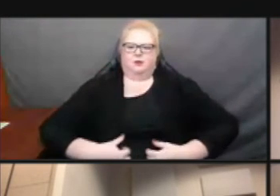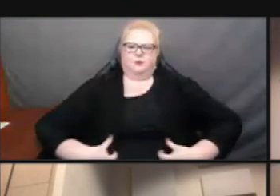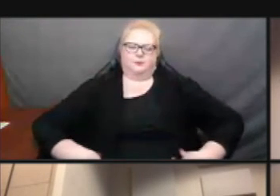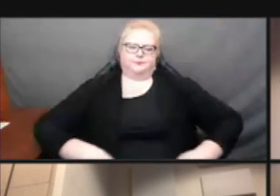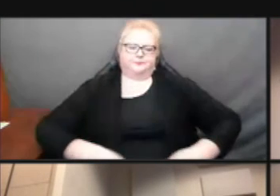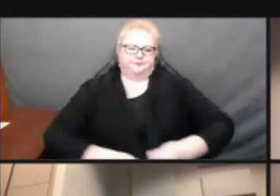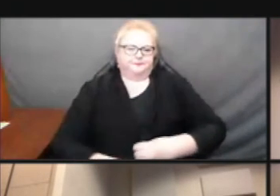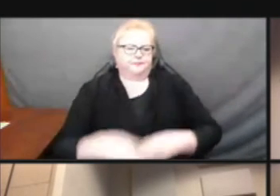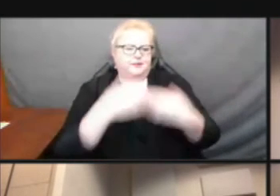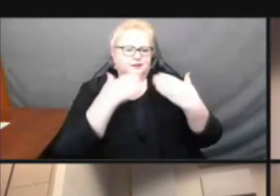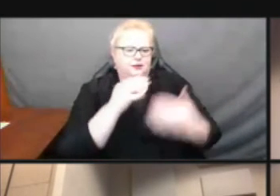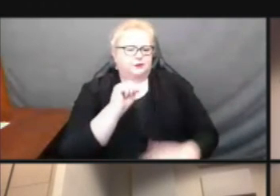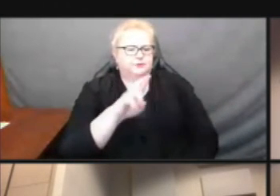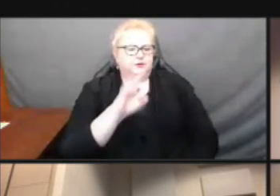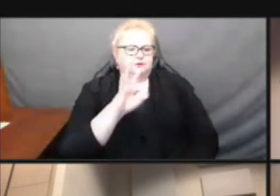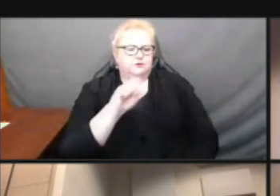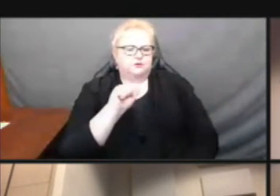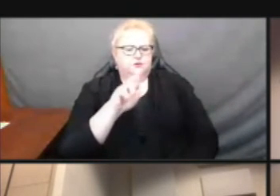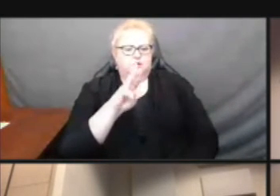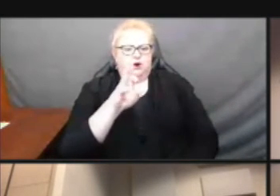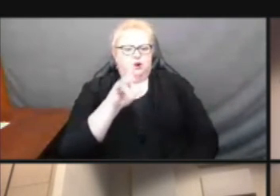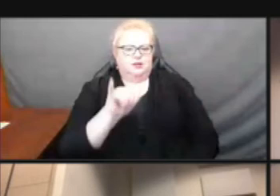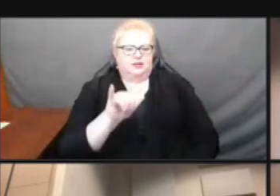Mr. Farley.